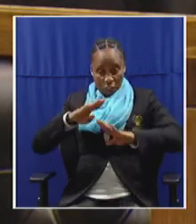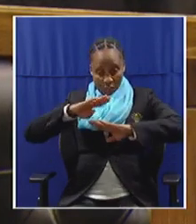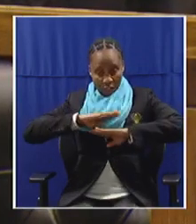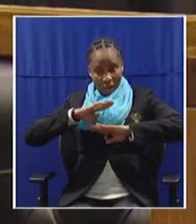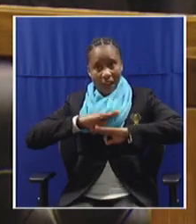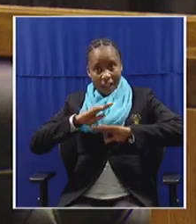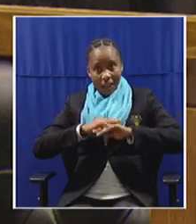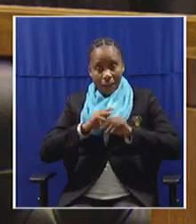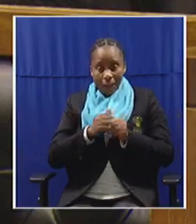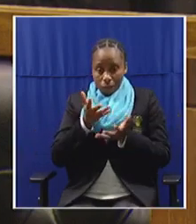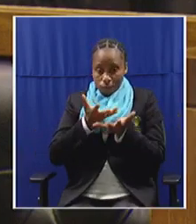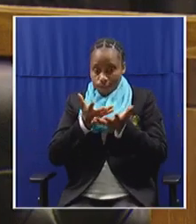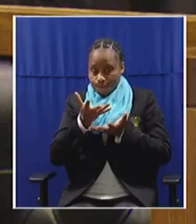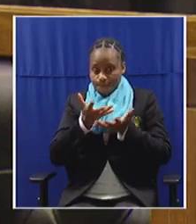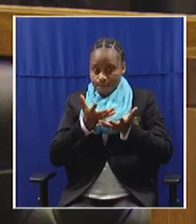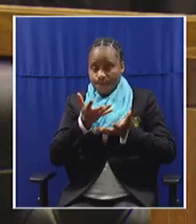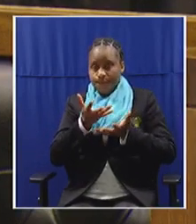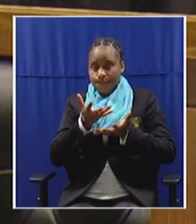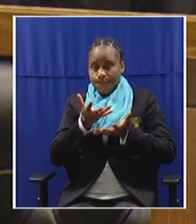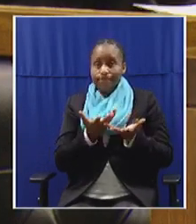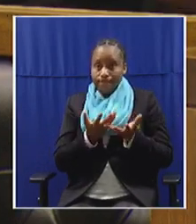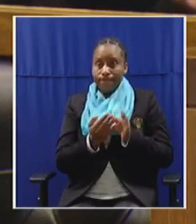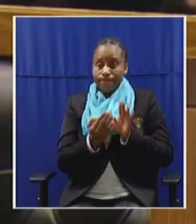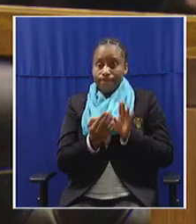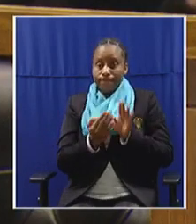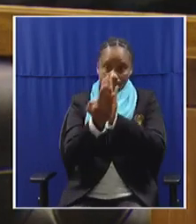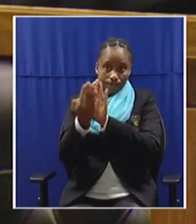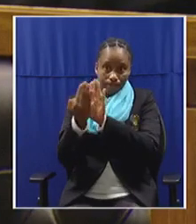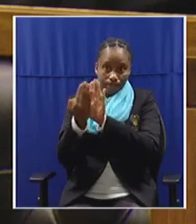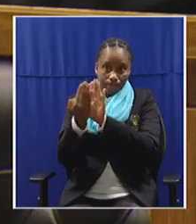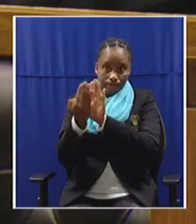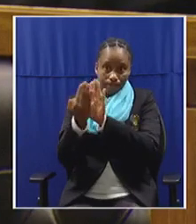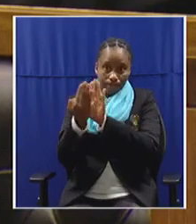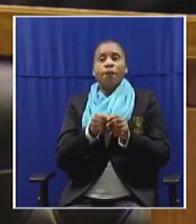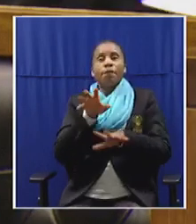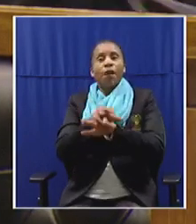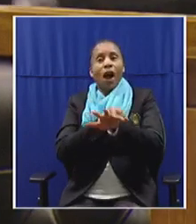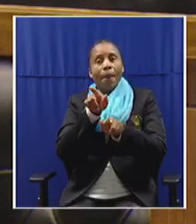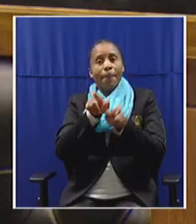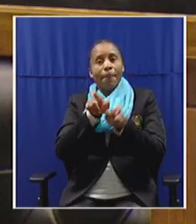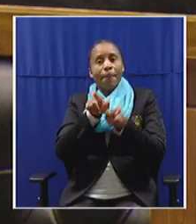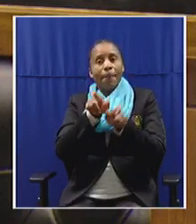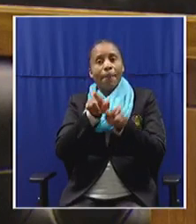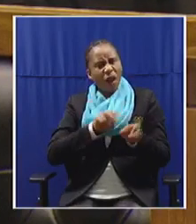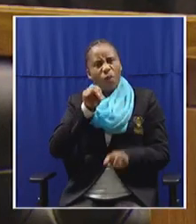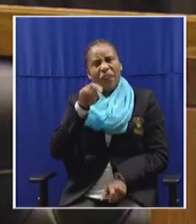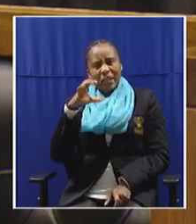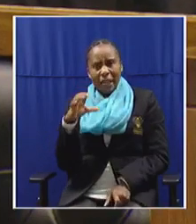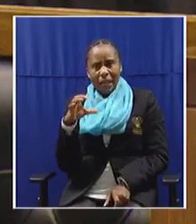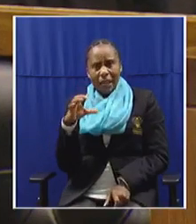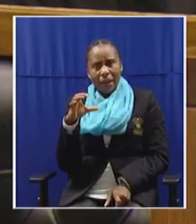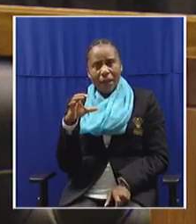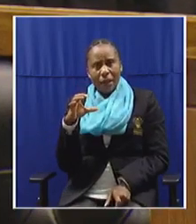we talk face to face with the farmers, because Northern Cape, it's very